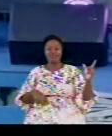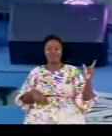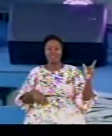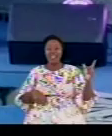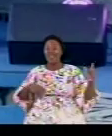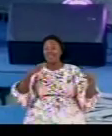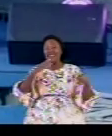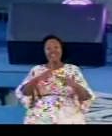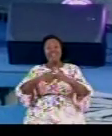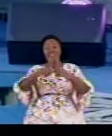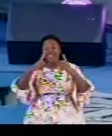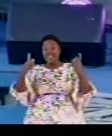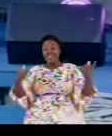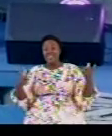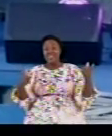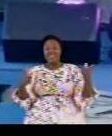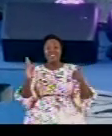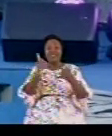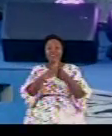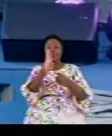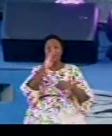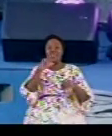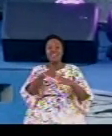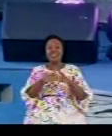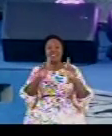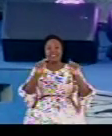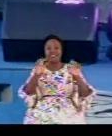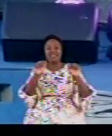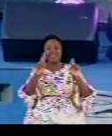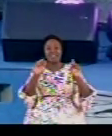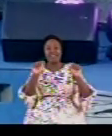great to be taraba again